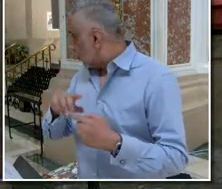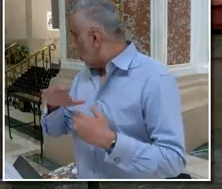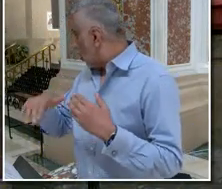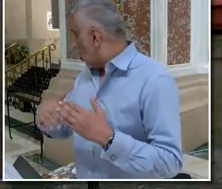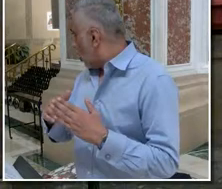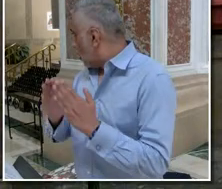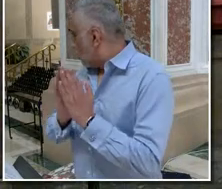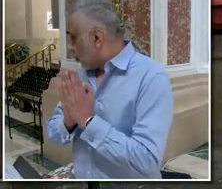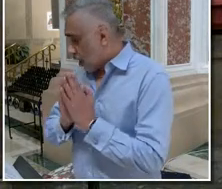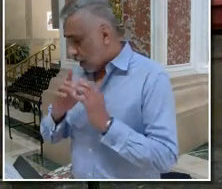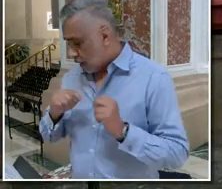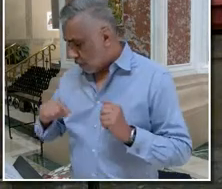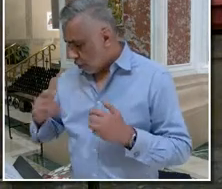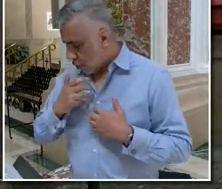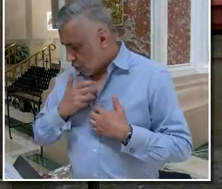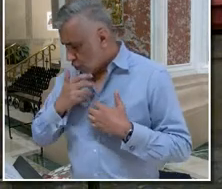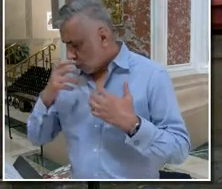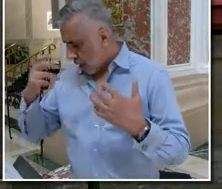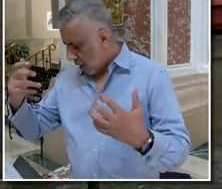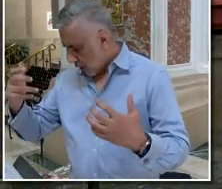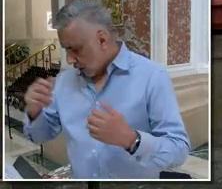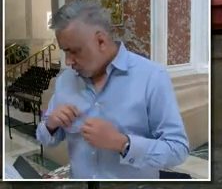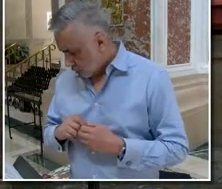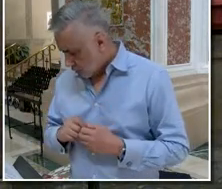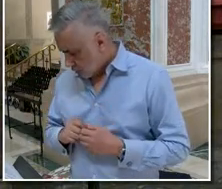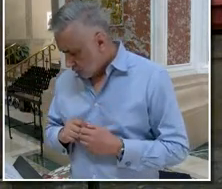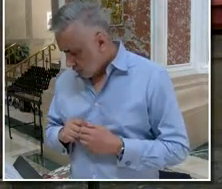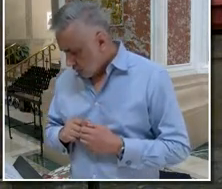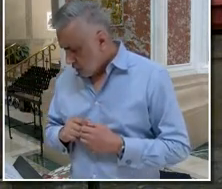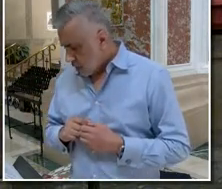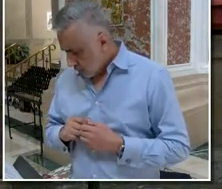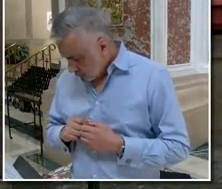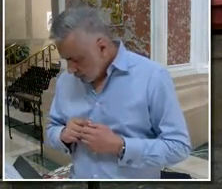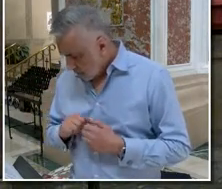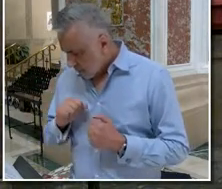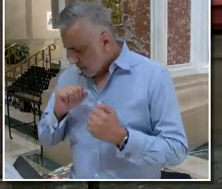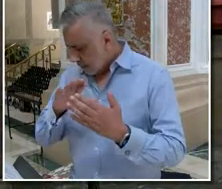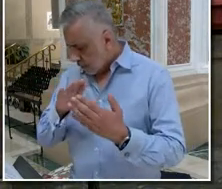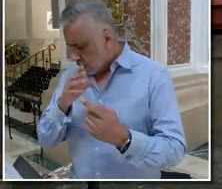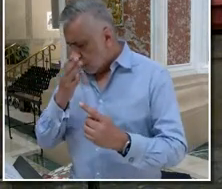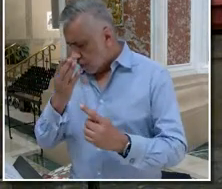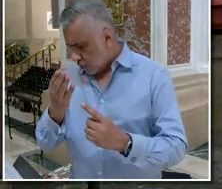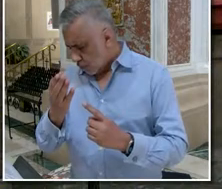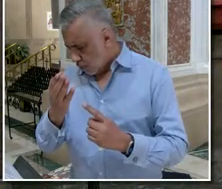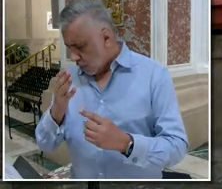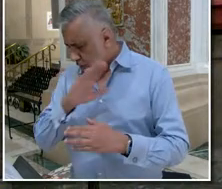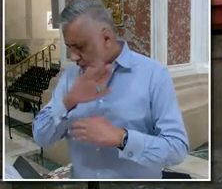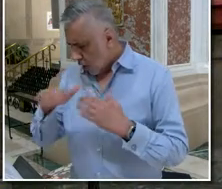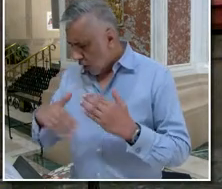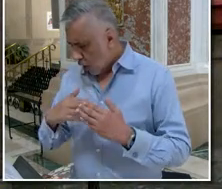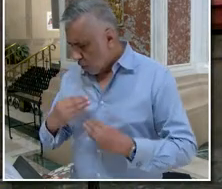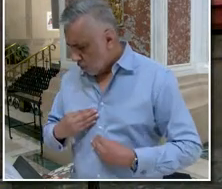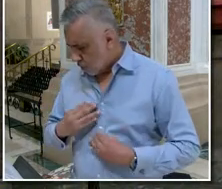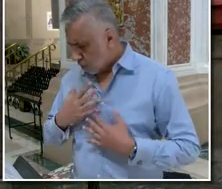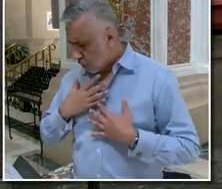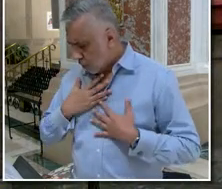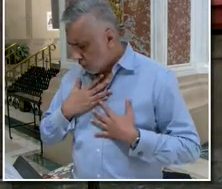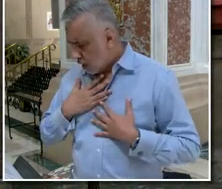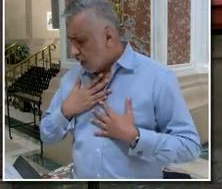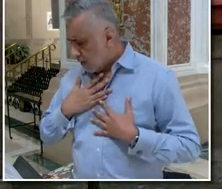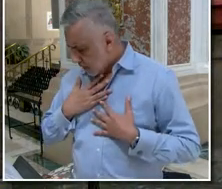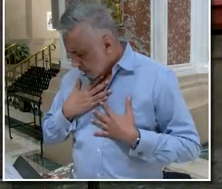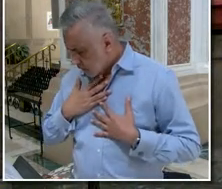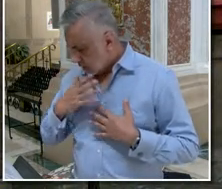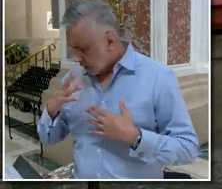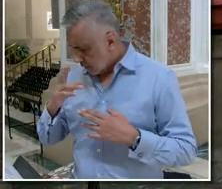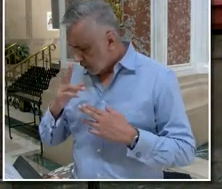prayers of those who cry out in any tribulation come before you, that all may rejoice because